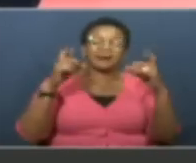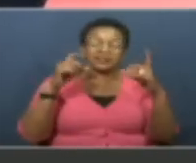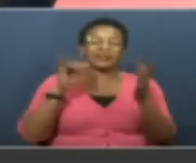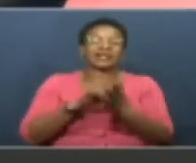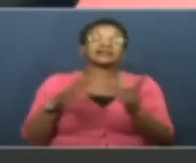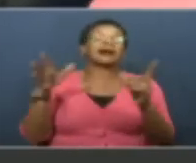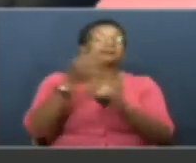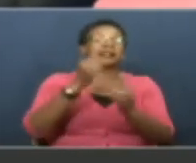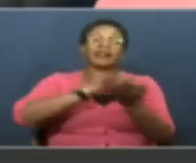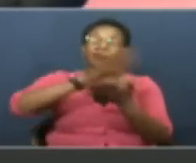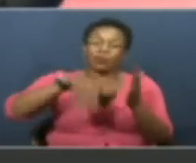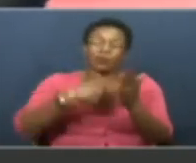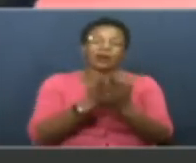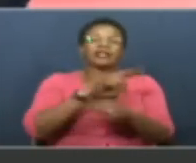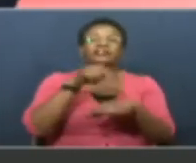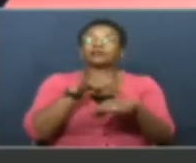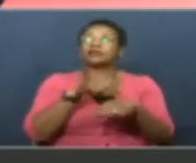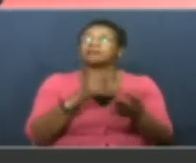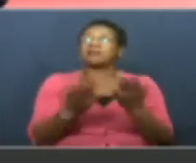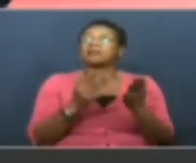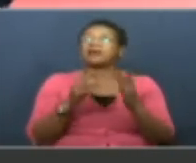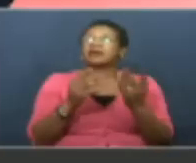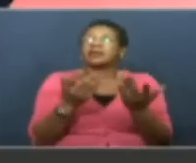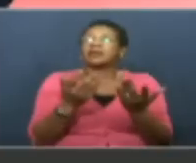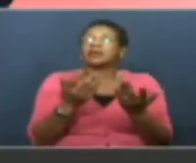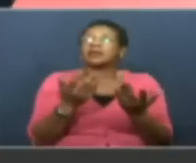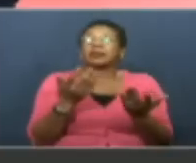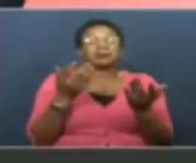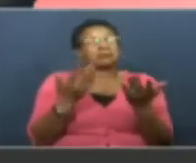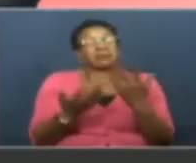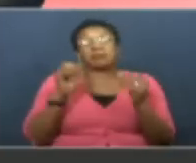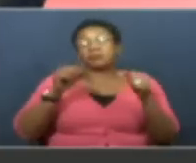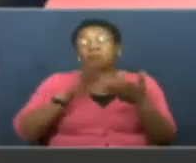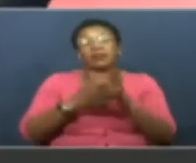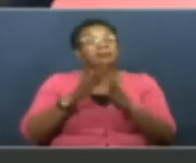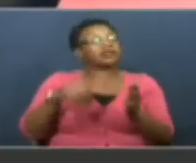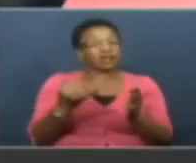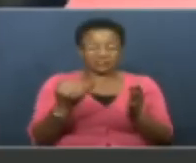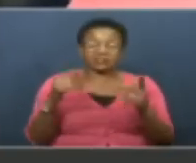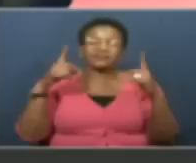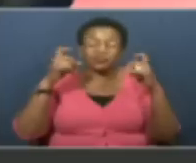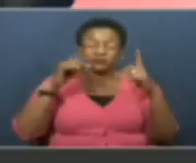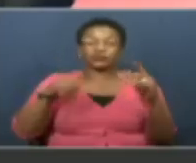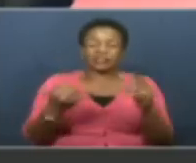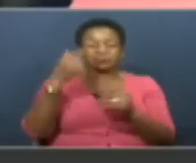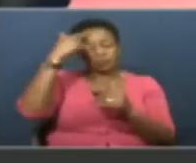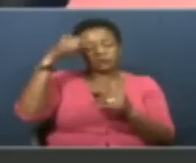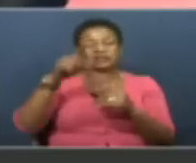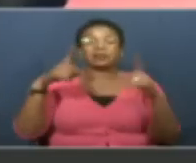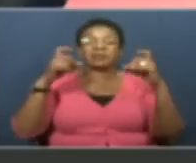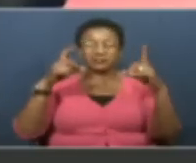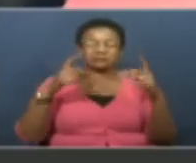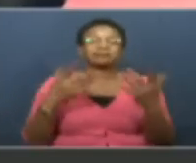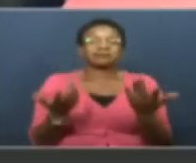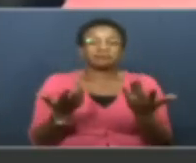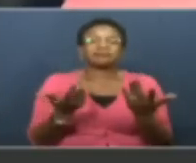entire nation's imagination. So maybe he needs some. Maybe he might end up being a journalist. You never know, right? A photojournalist, because it's pictures like that that really do get